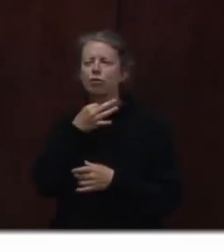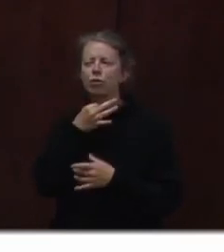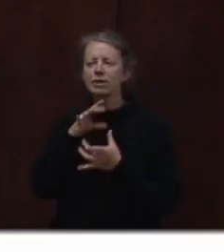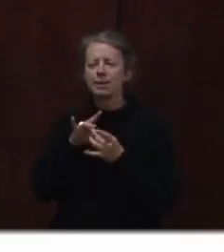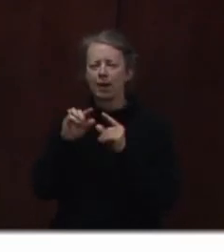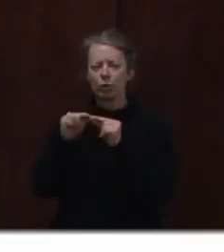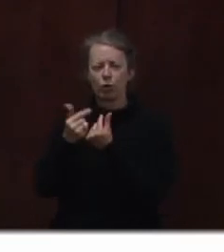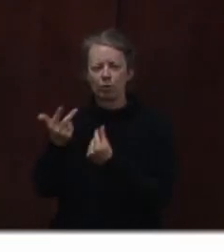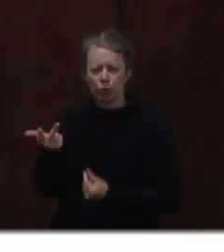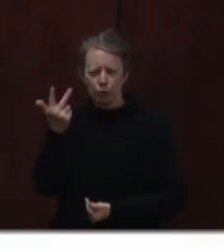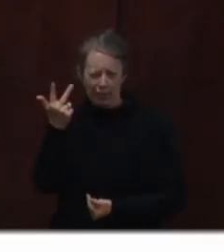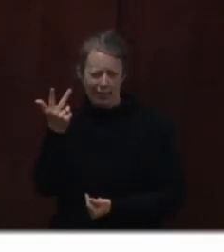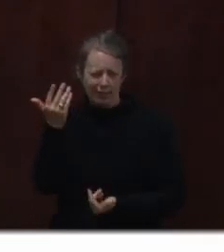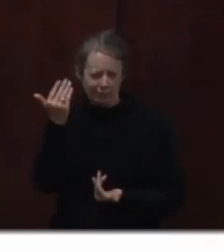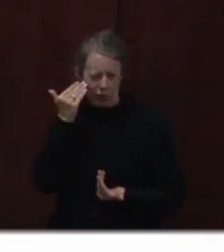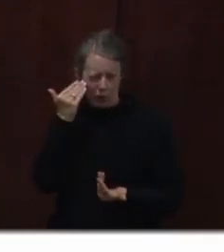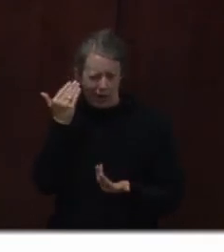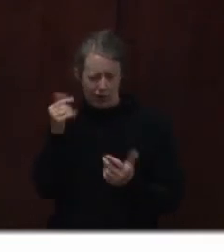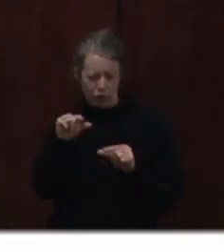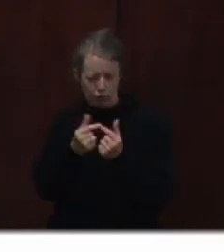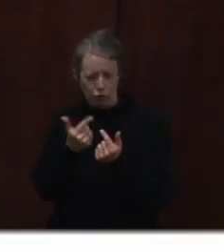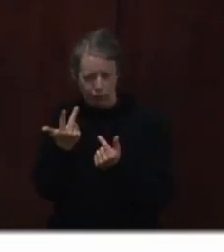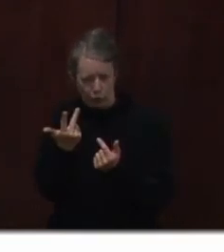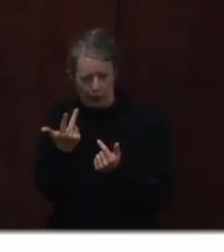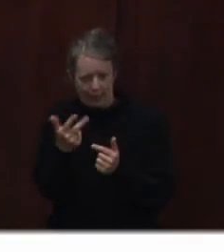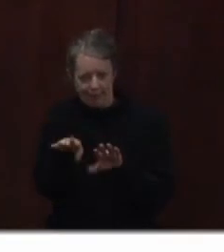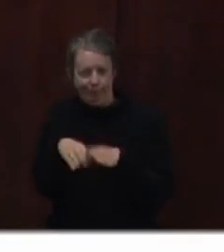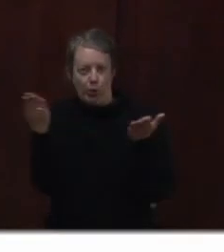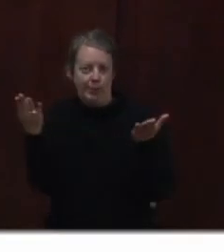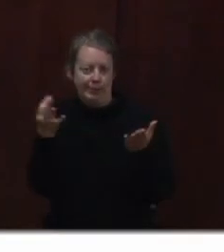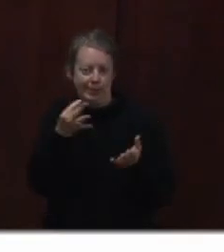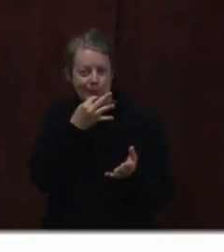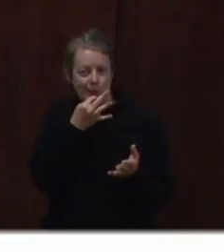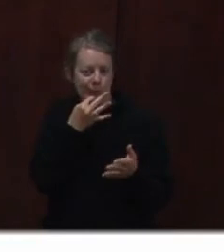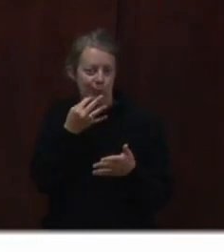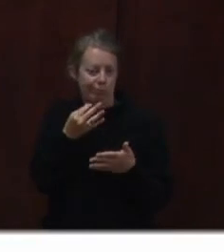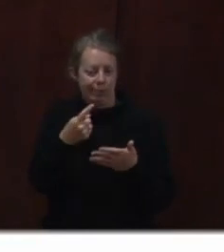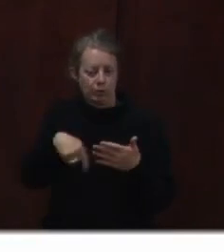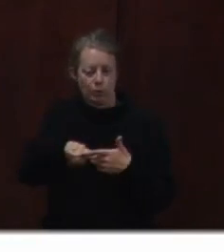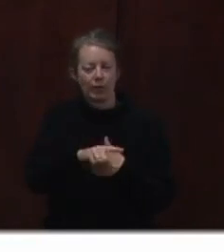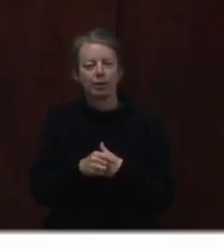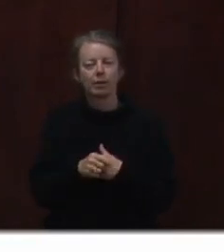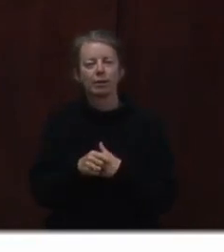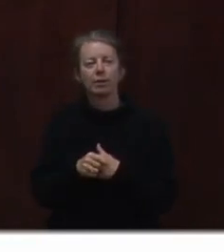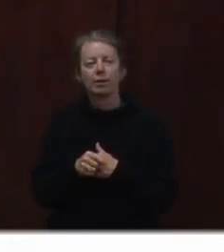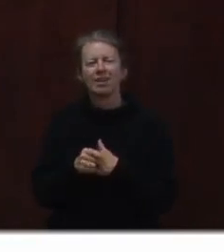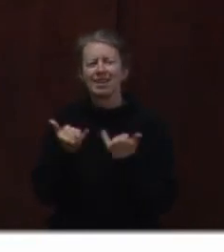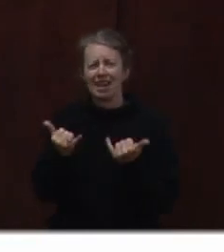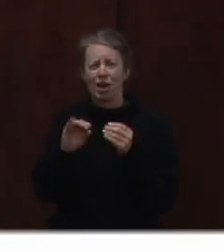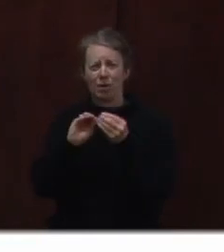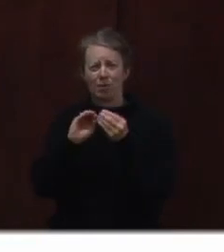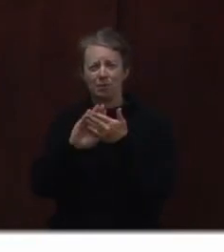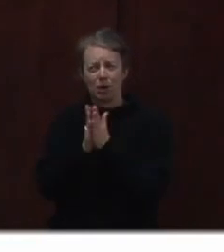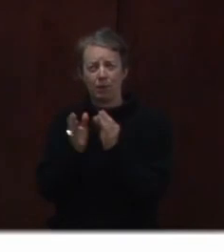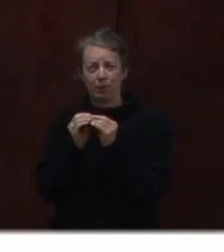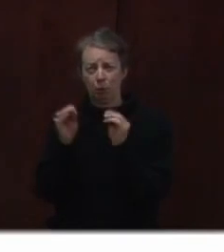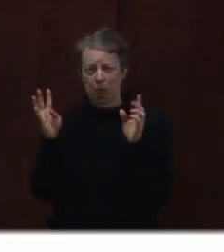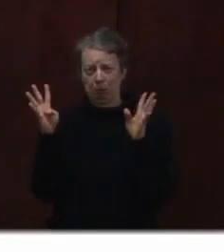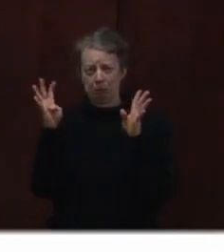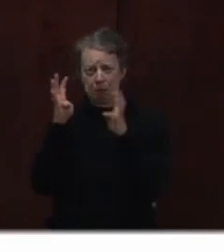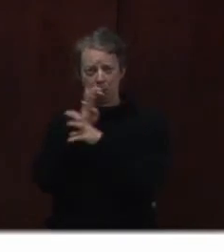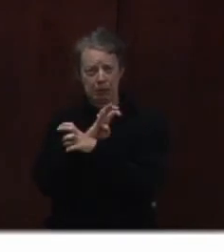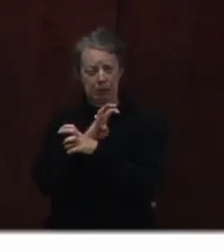with Group 3 opening up in the next week or so, or whatever, it's getting a lot more complicated in terms of the categories